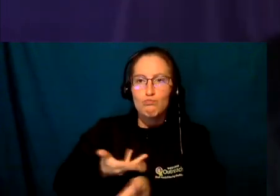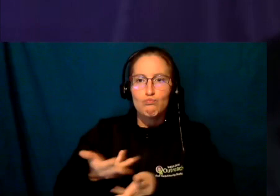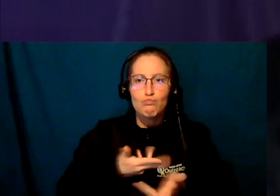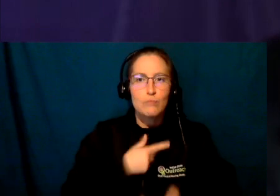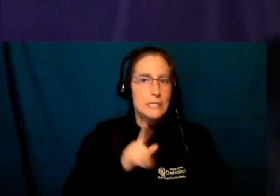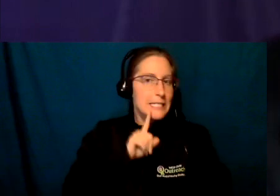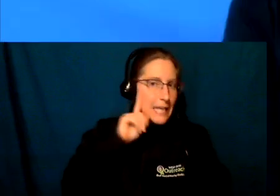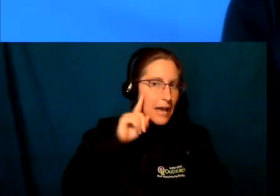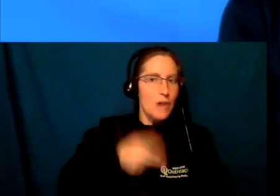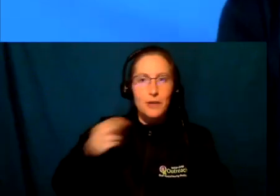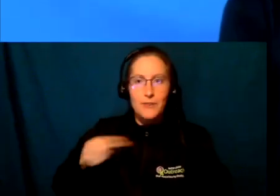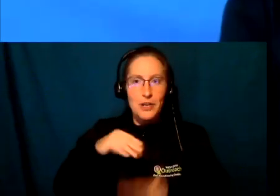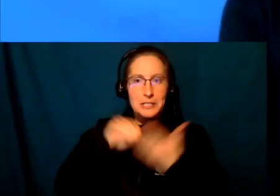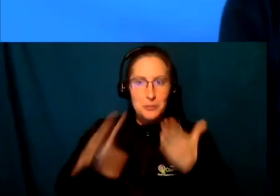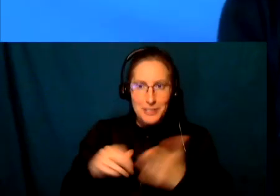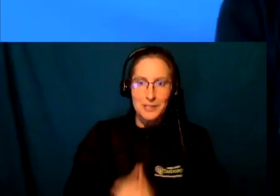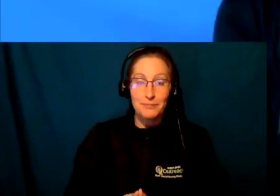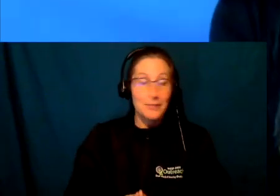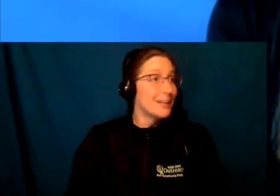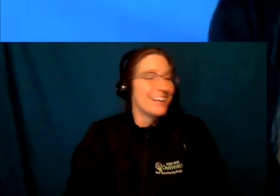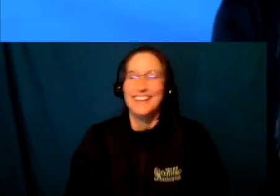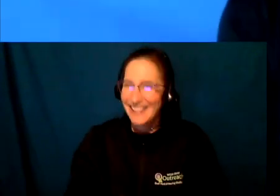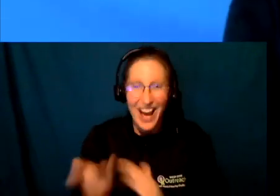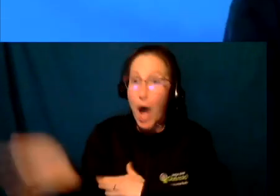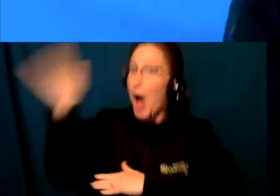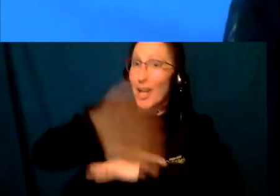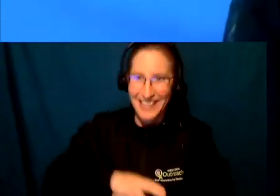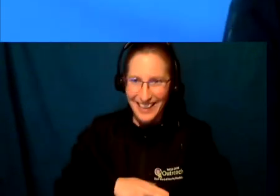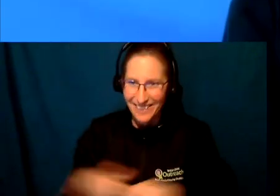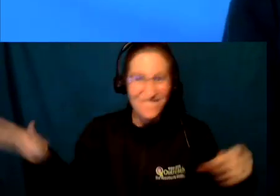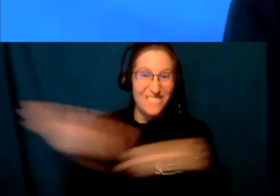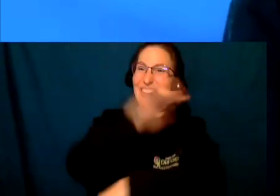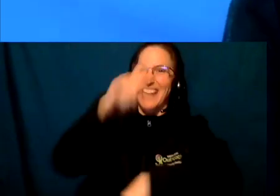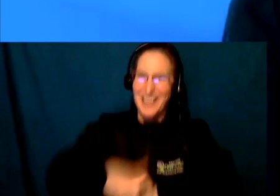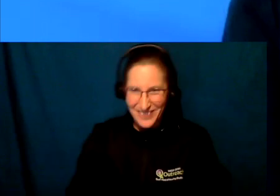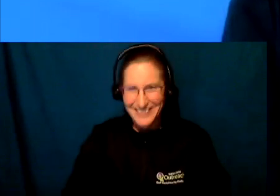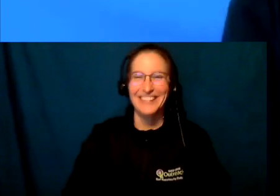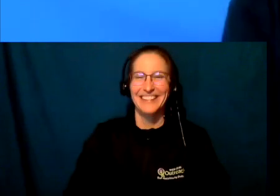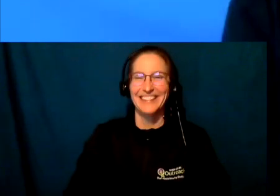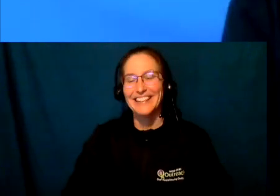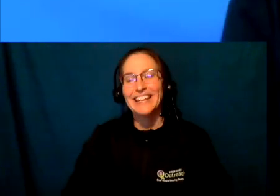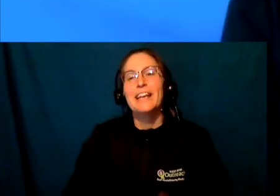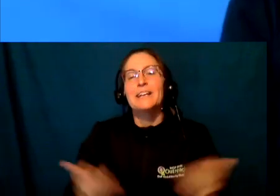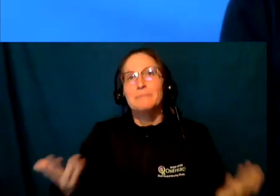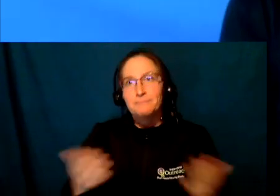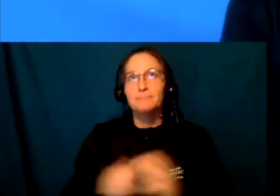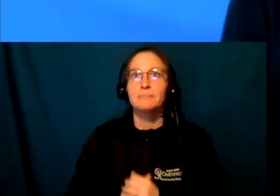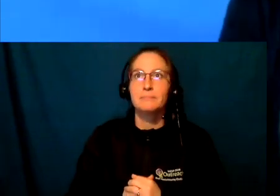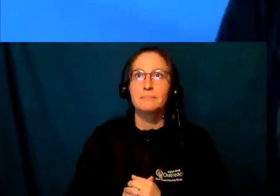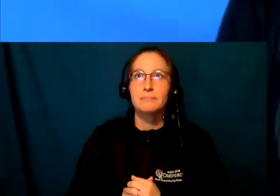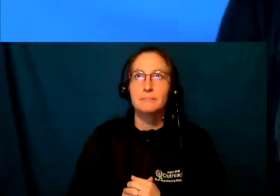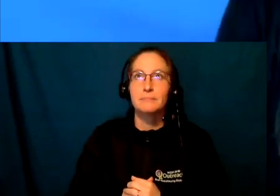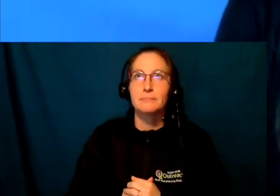students? All day, full time. But I mean, I would say that, you